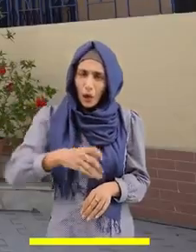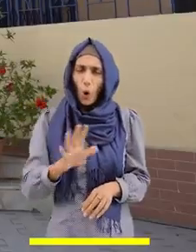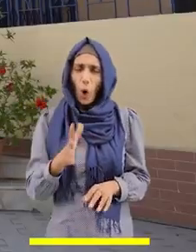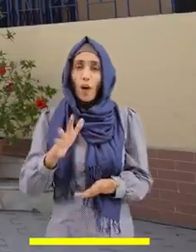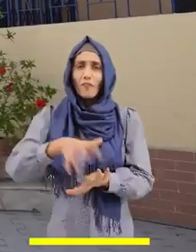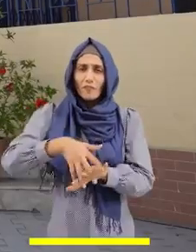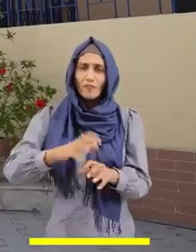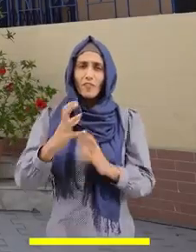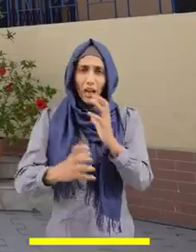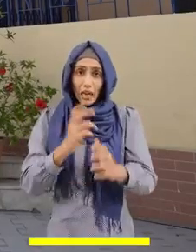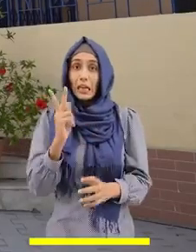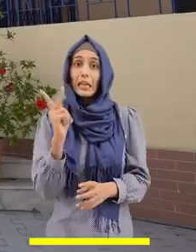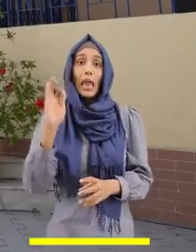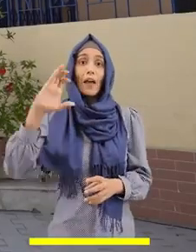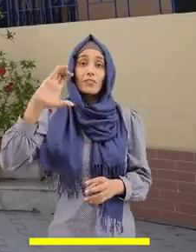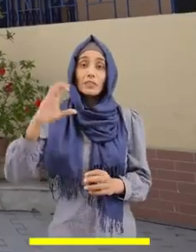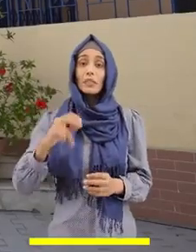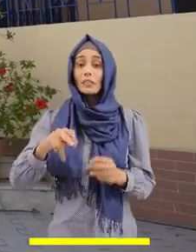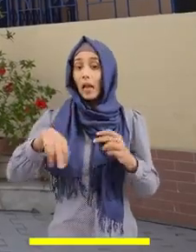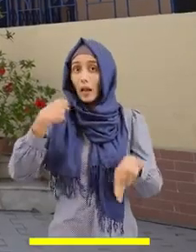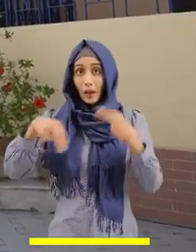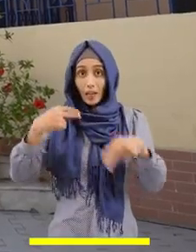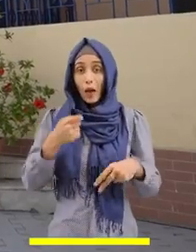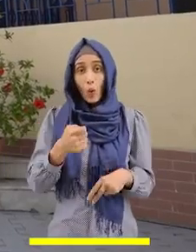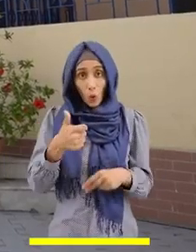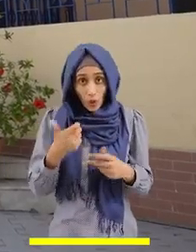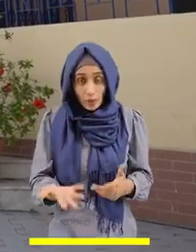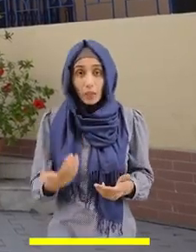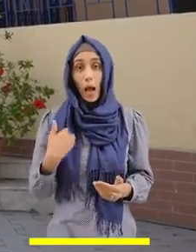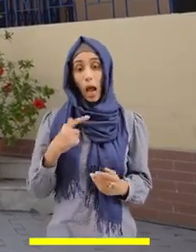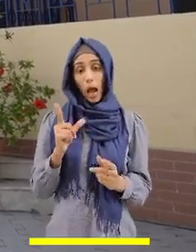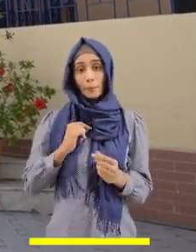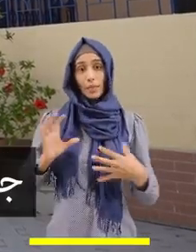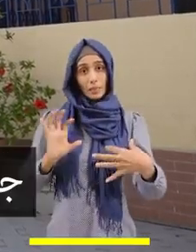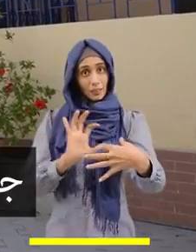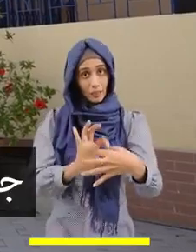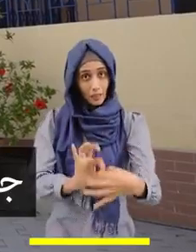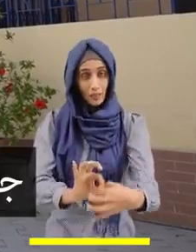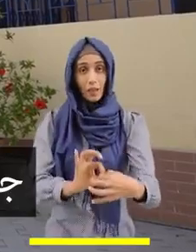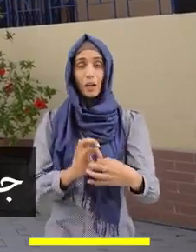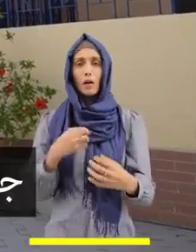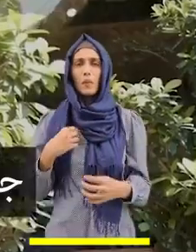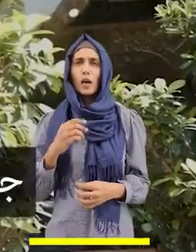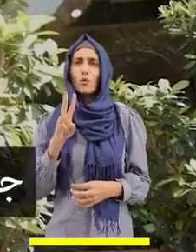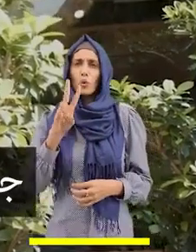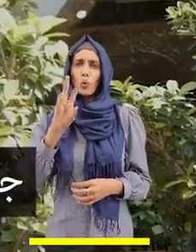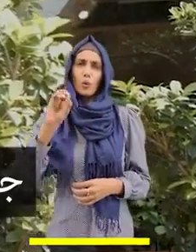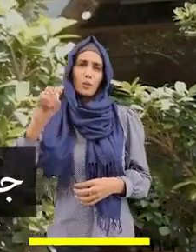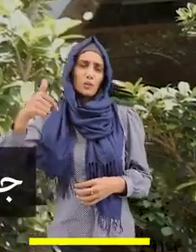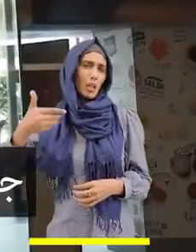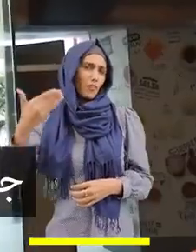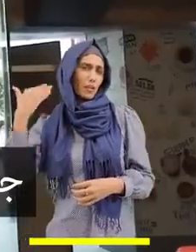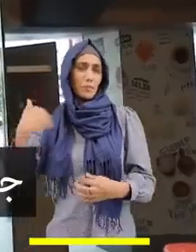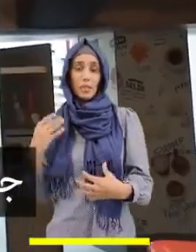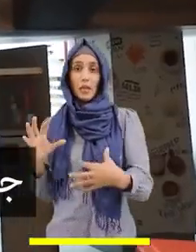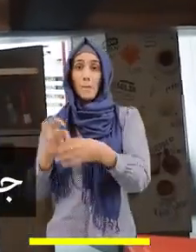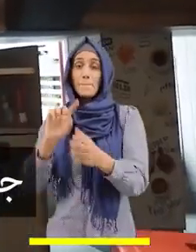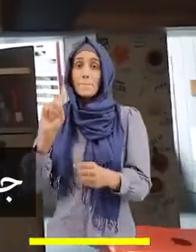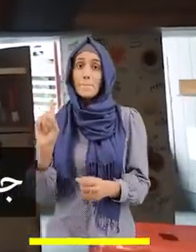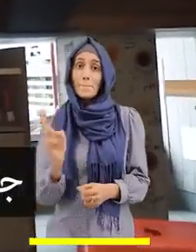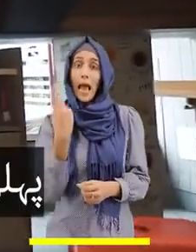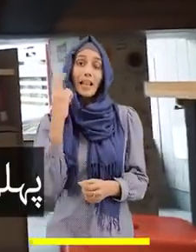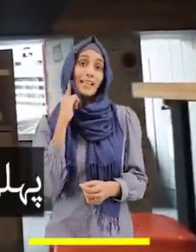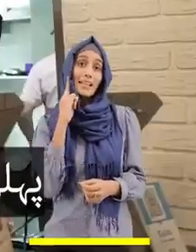industry, food service. KFC Restaurants was a project of ours where we collaborated back in 2007 and